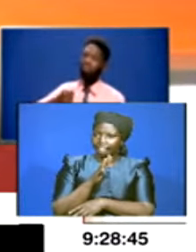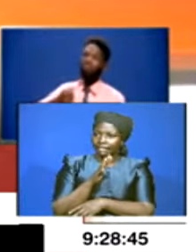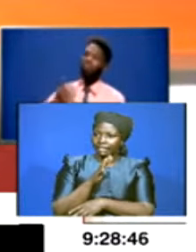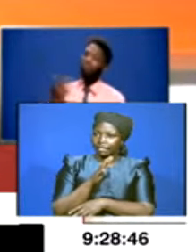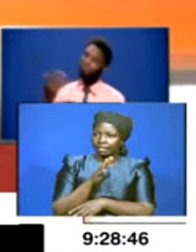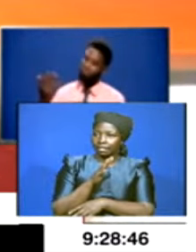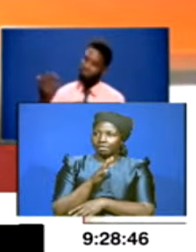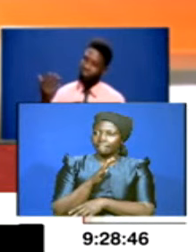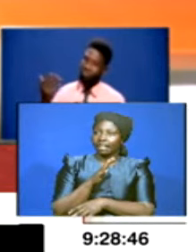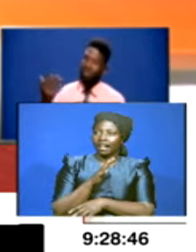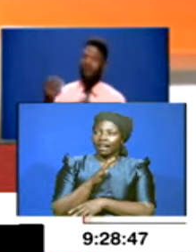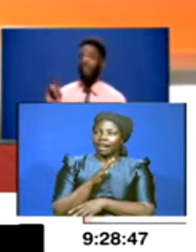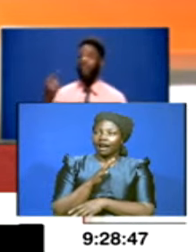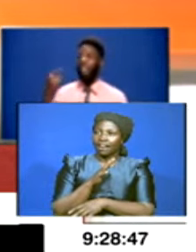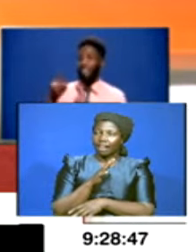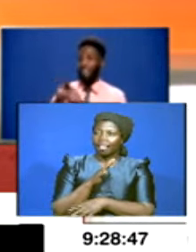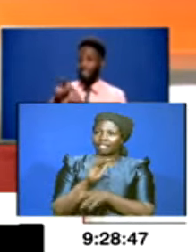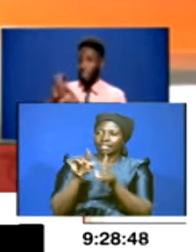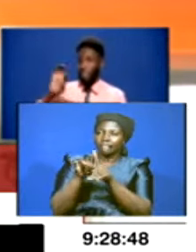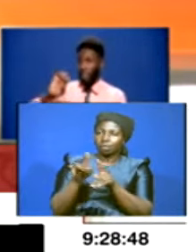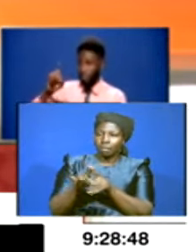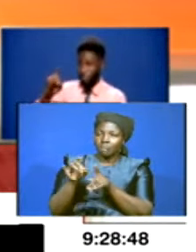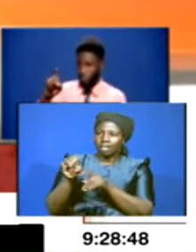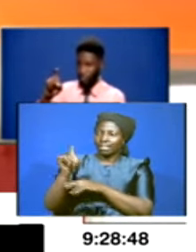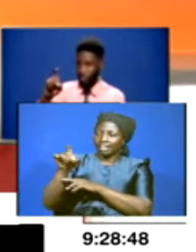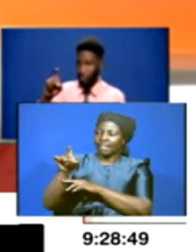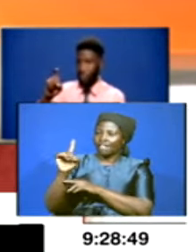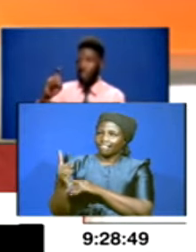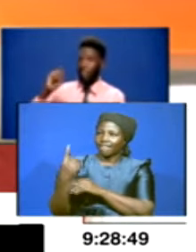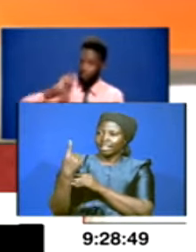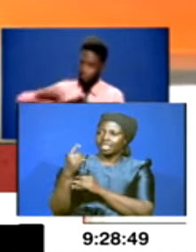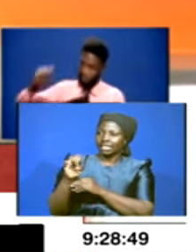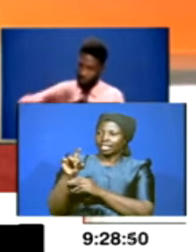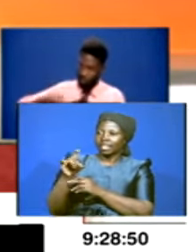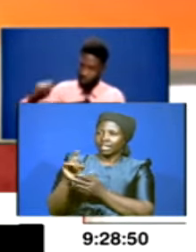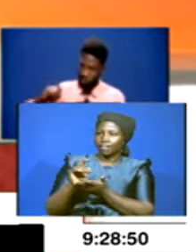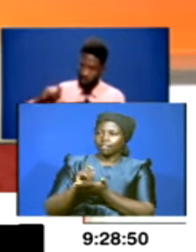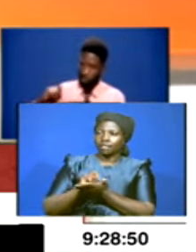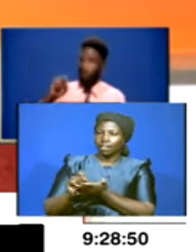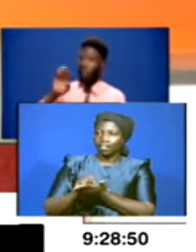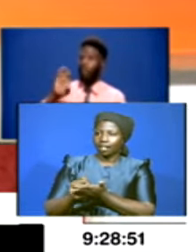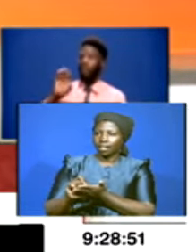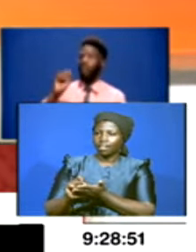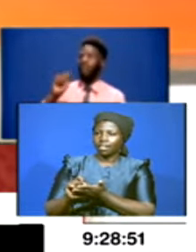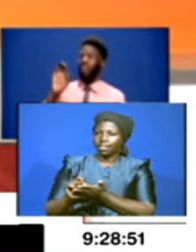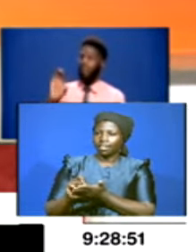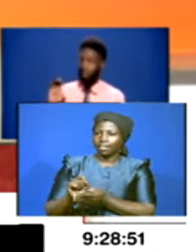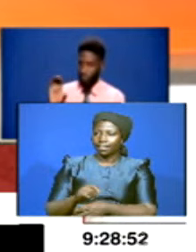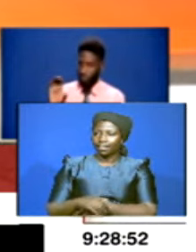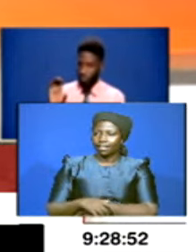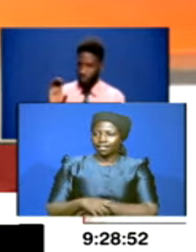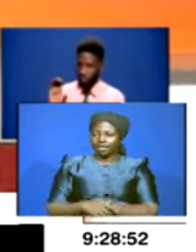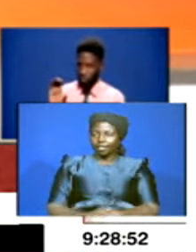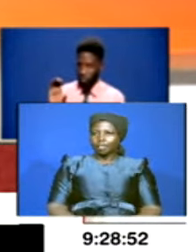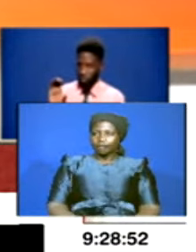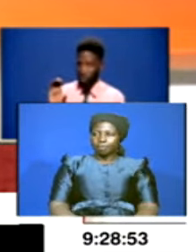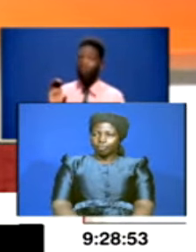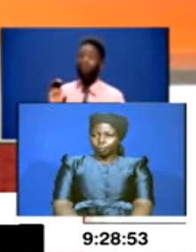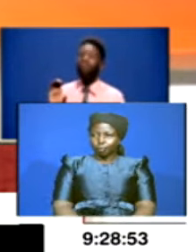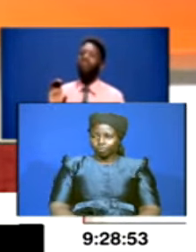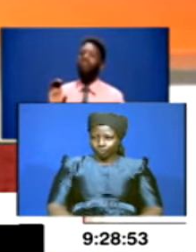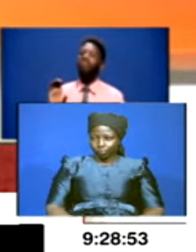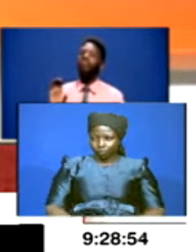first of all, as an executive secretary of the East African Community, and it's